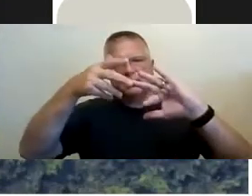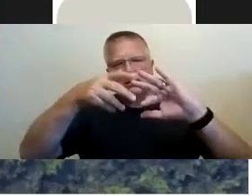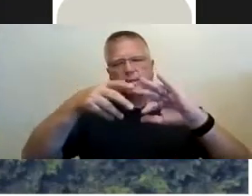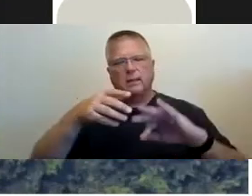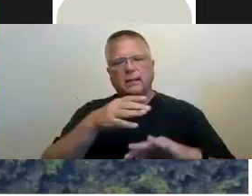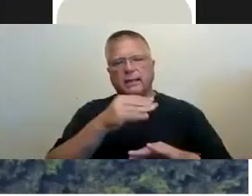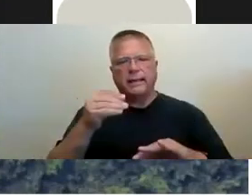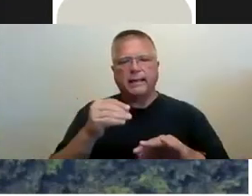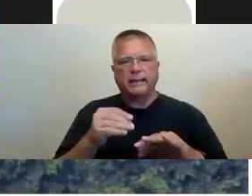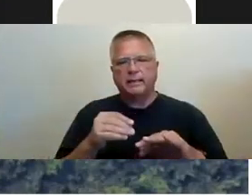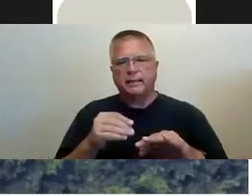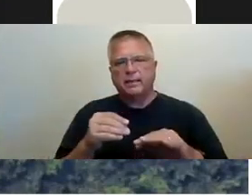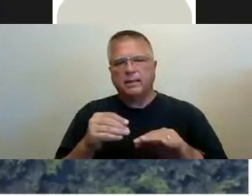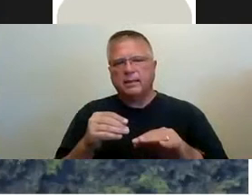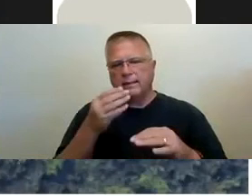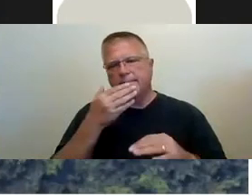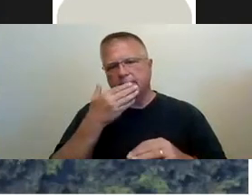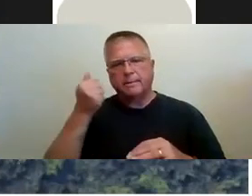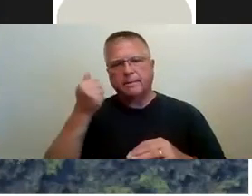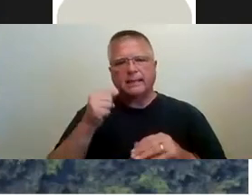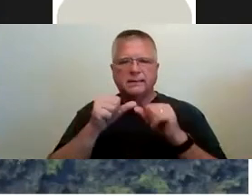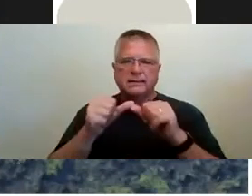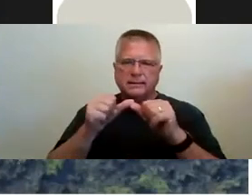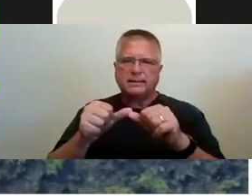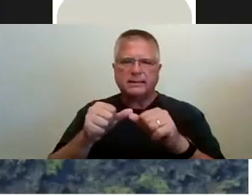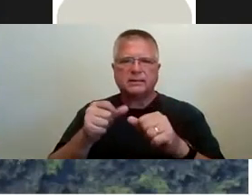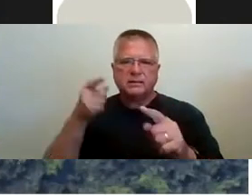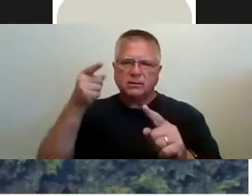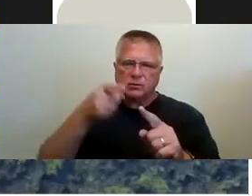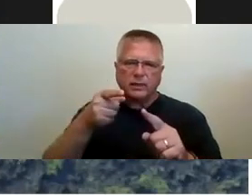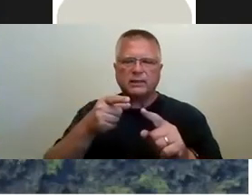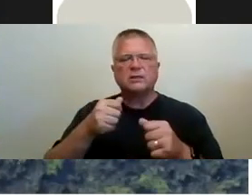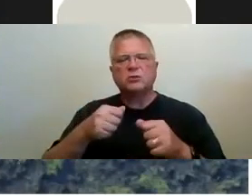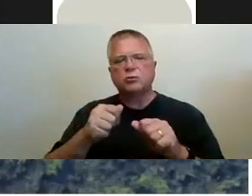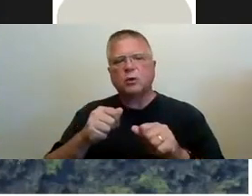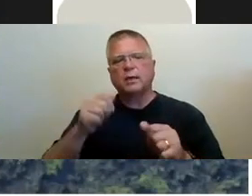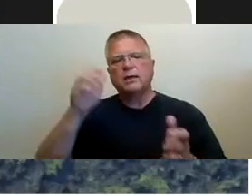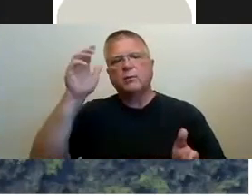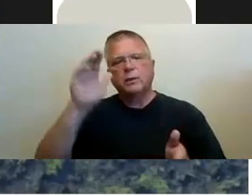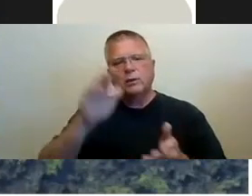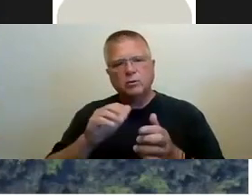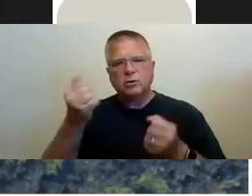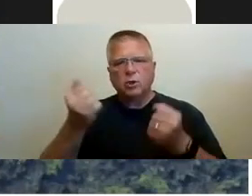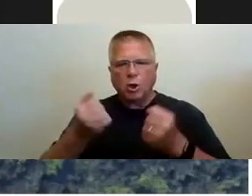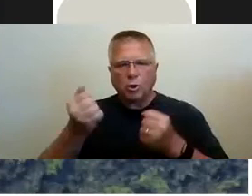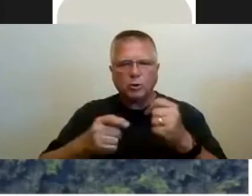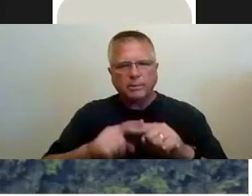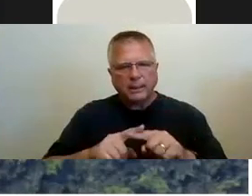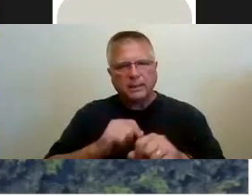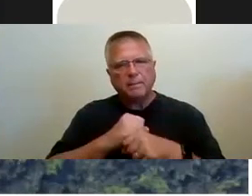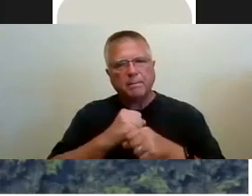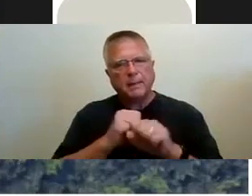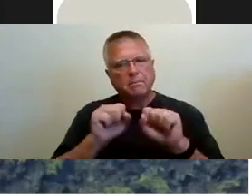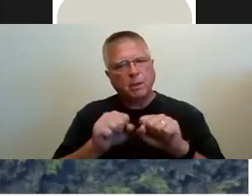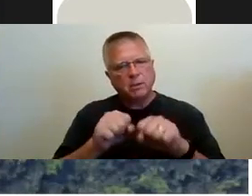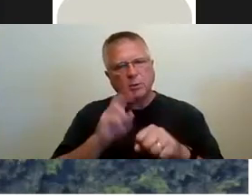know, the more lasting strategy, of course, is to try and reduce our auto dependency and make it possible to use some of